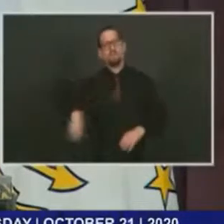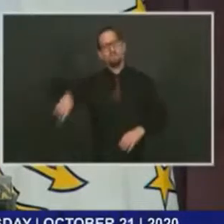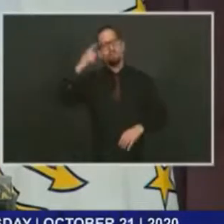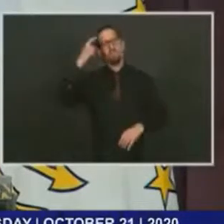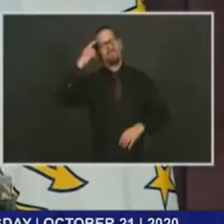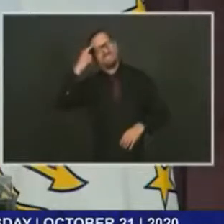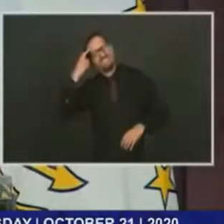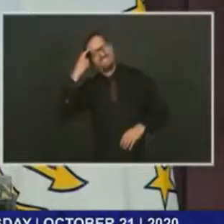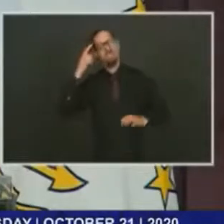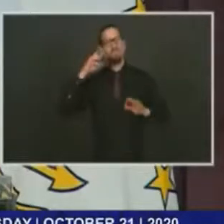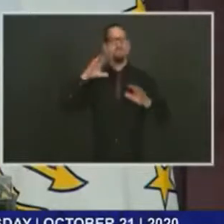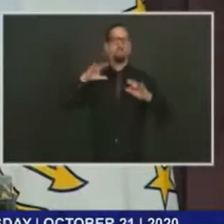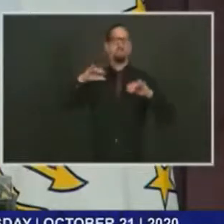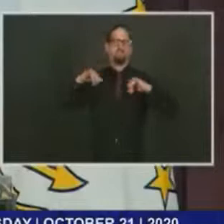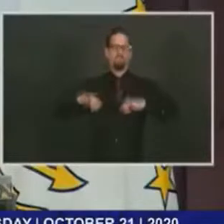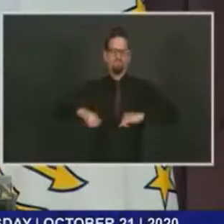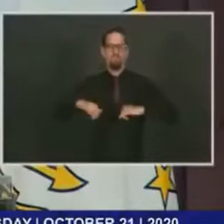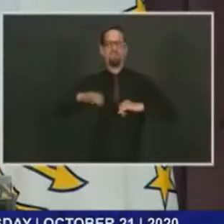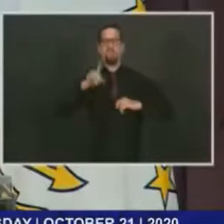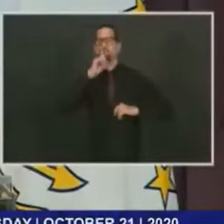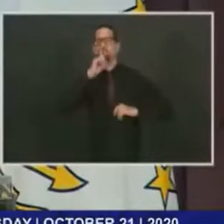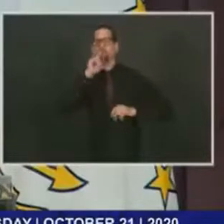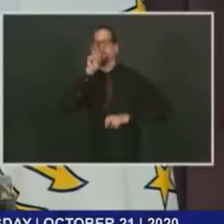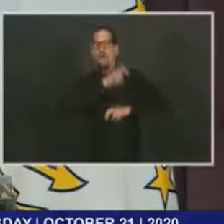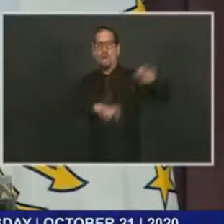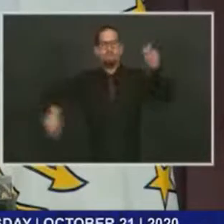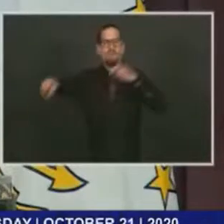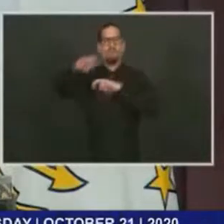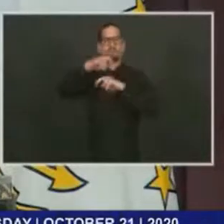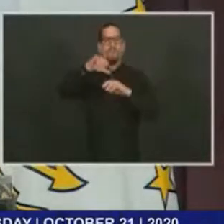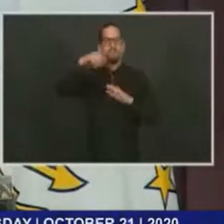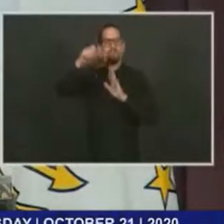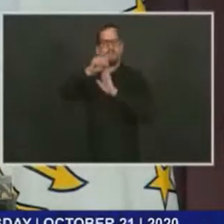your part for Rhode Island and keeping it local.